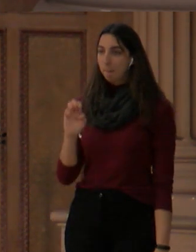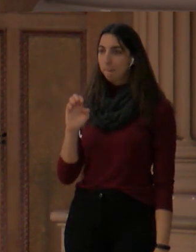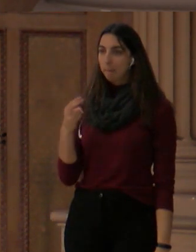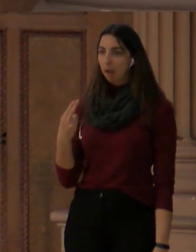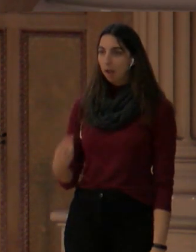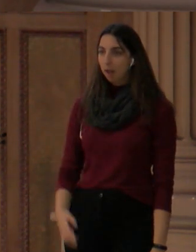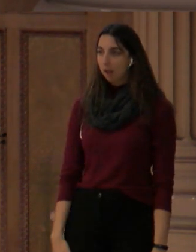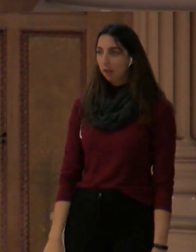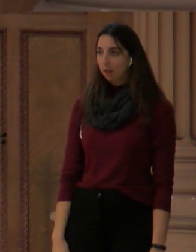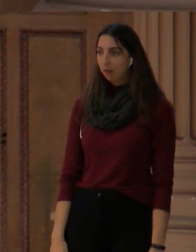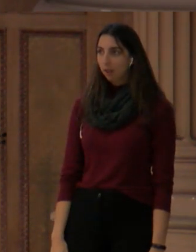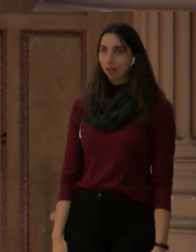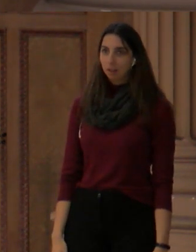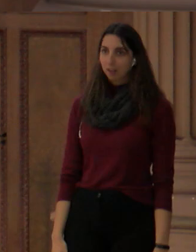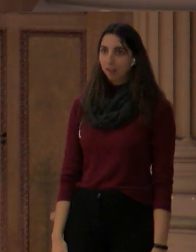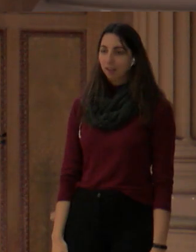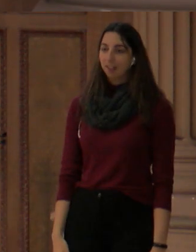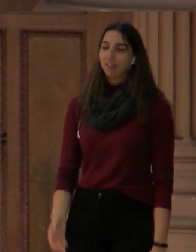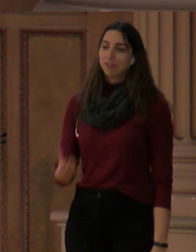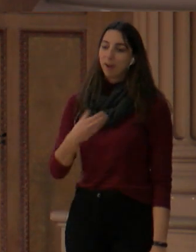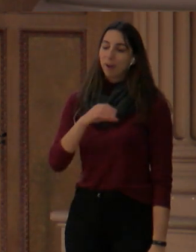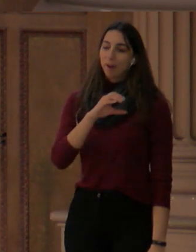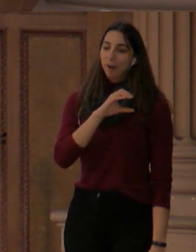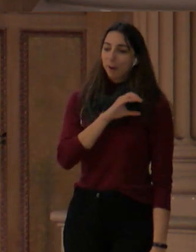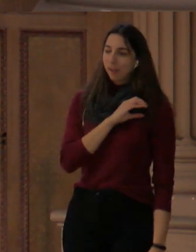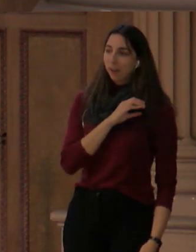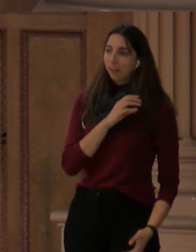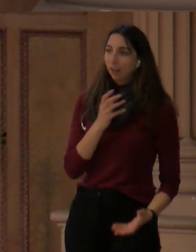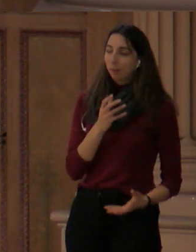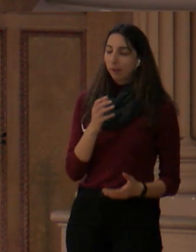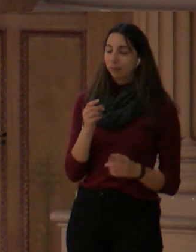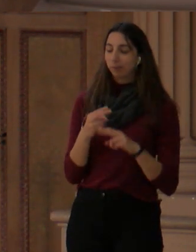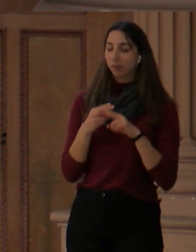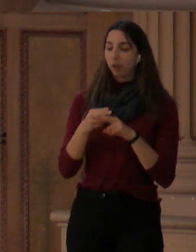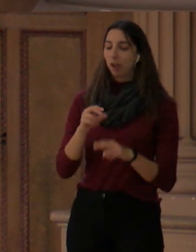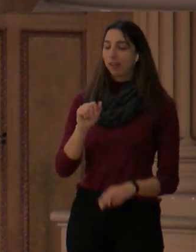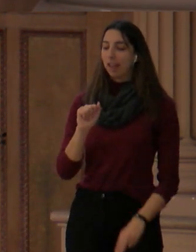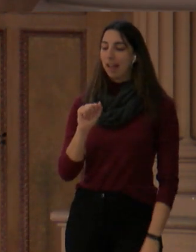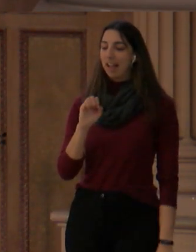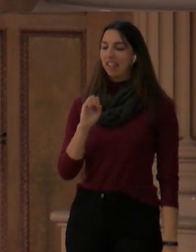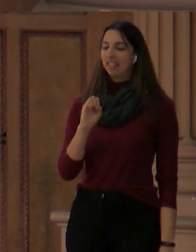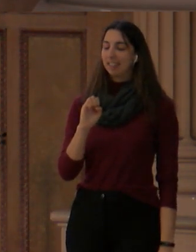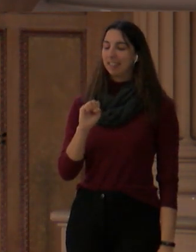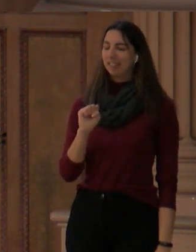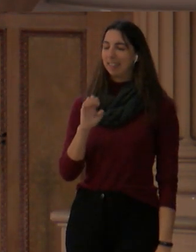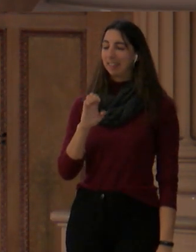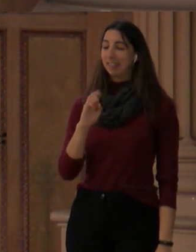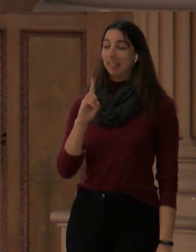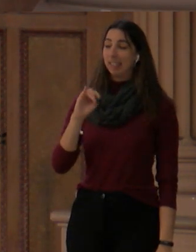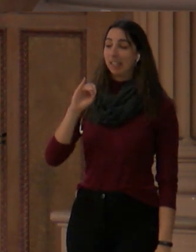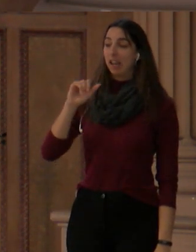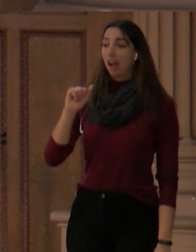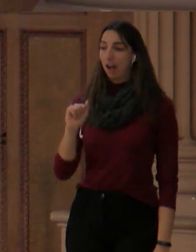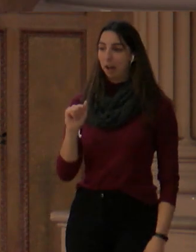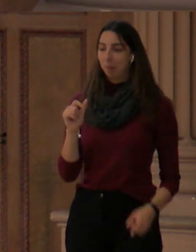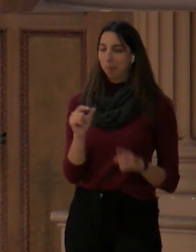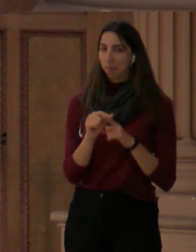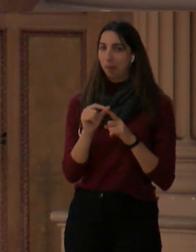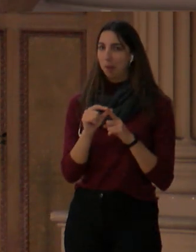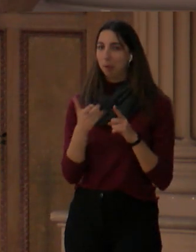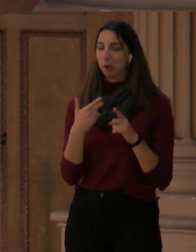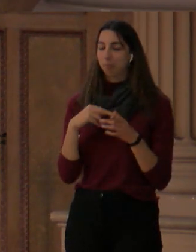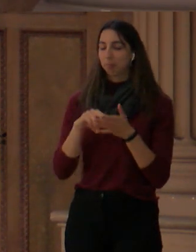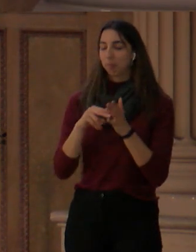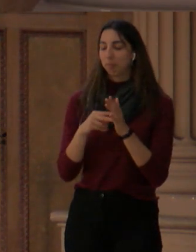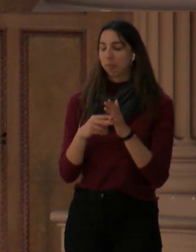We can be characterized by what's called acedia, which is not a word that we use much, but Dorothy Sayers defines it as the